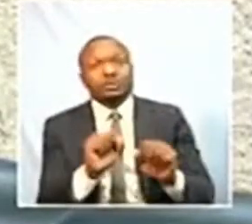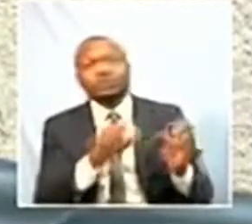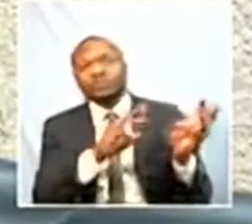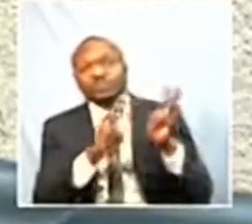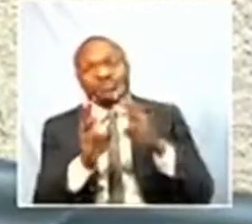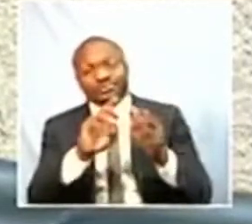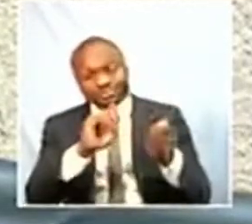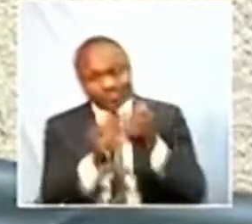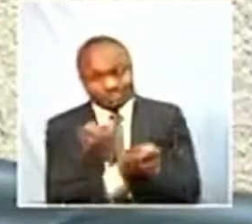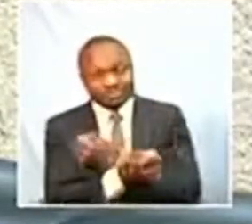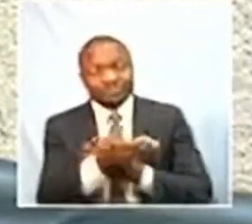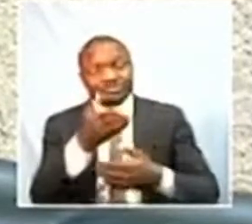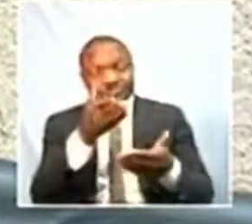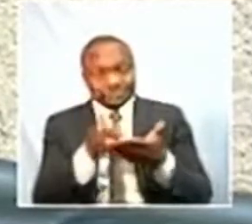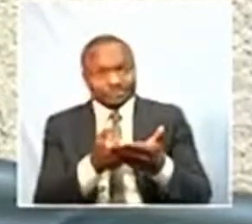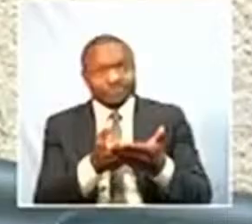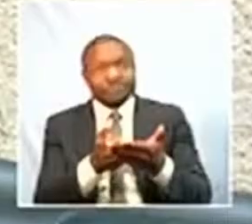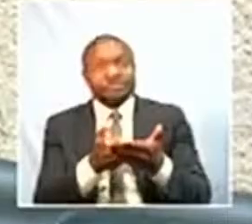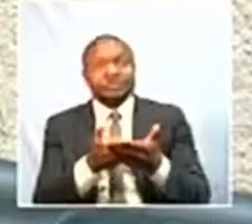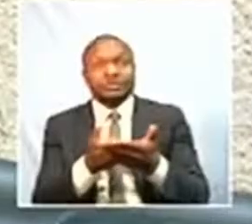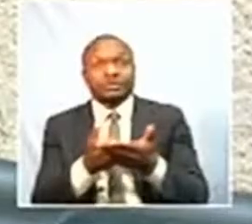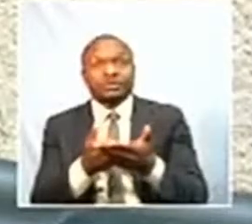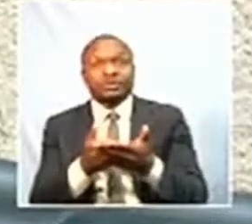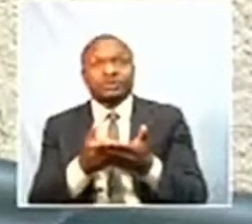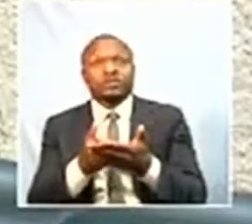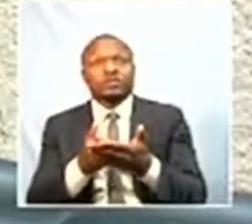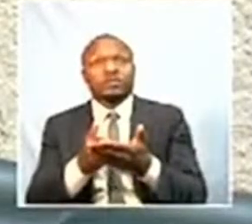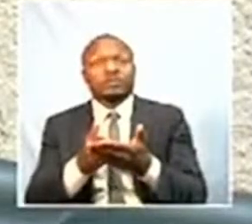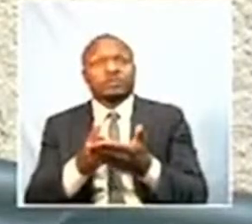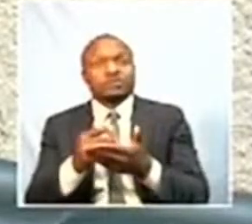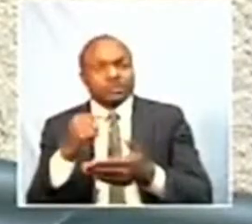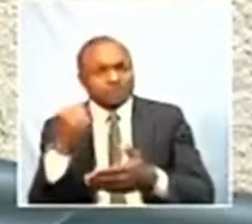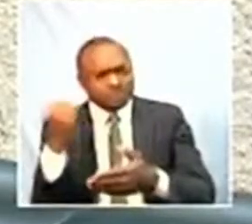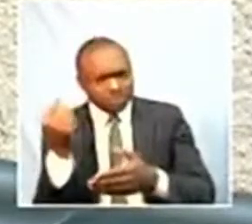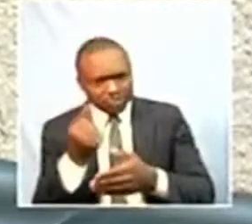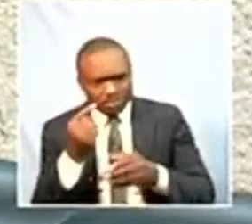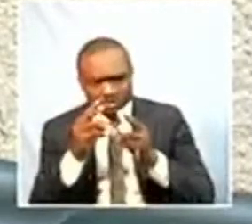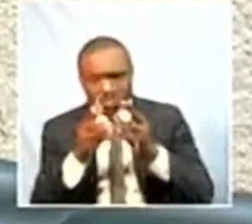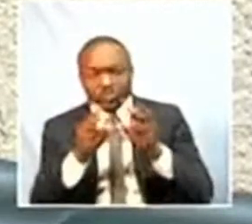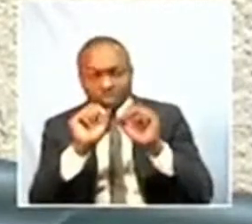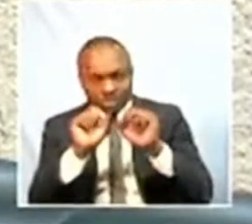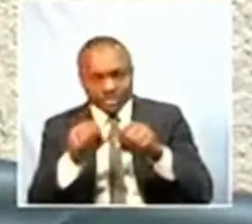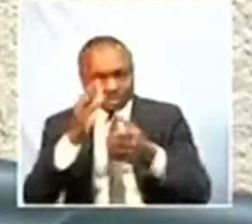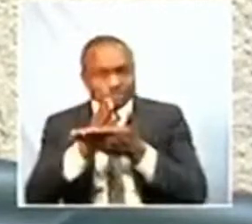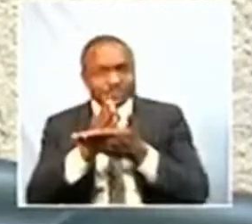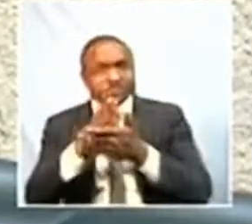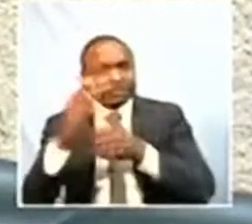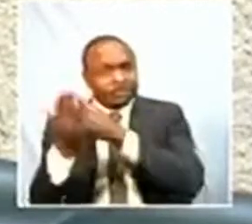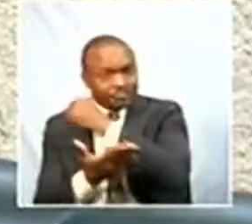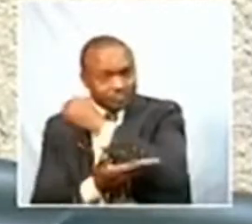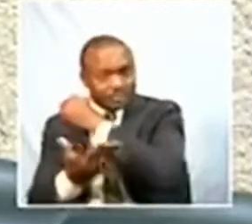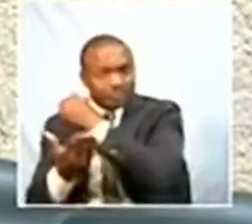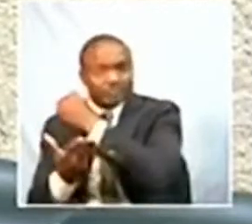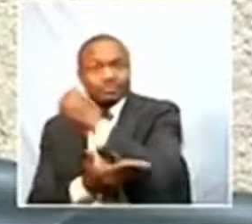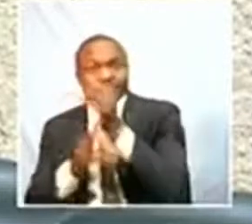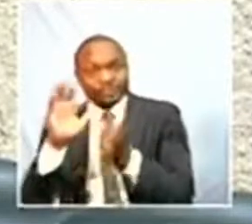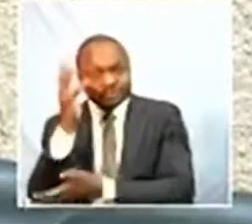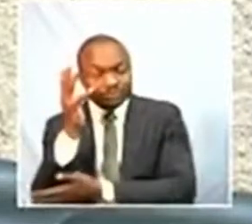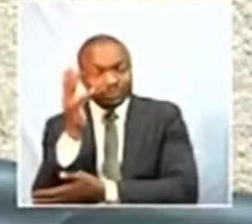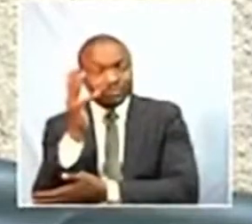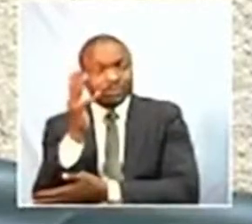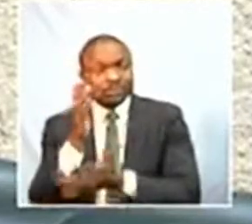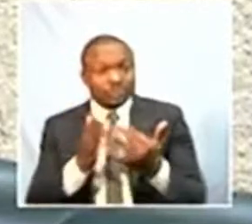2030, which includes deforestation. The only way we can mitigate deforestation in our country is by